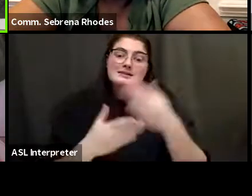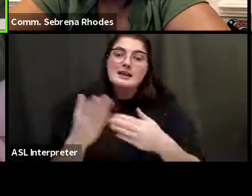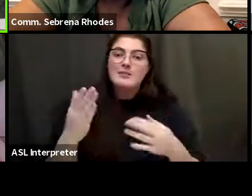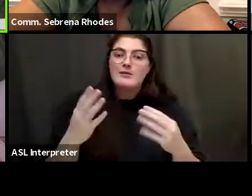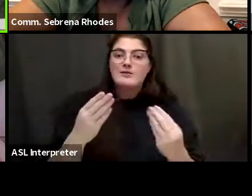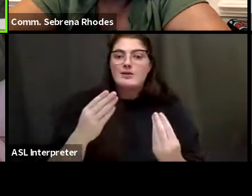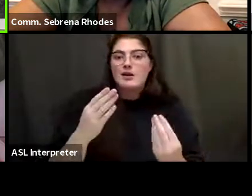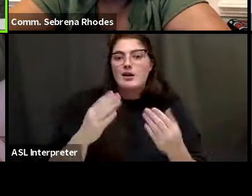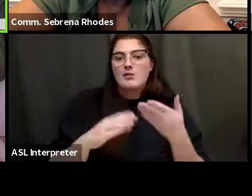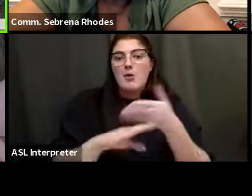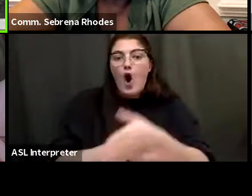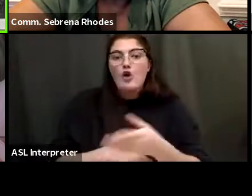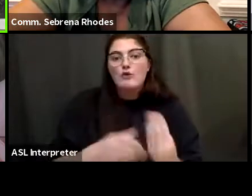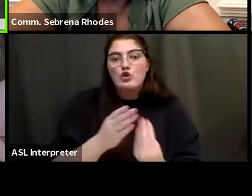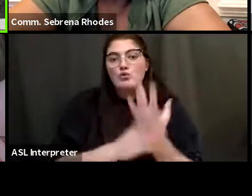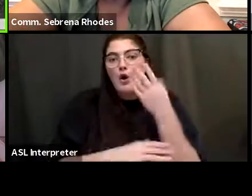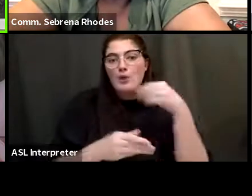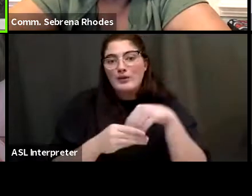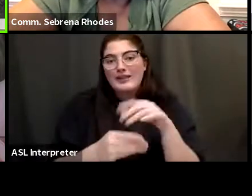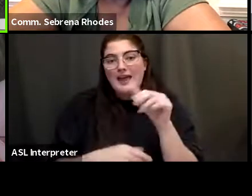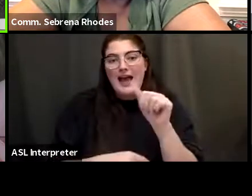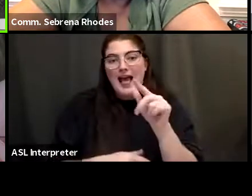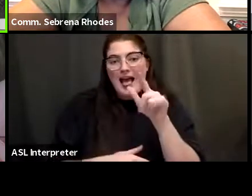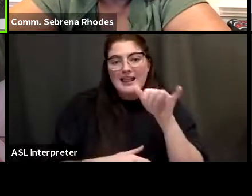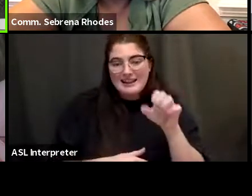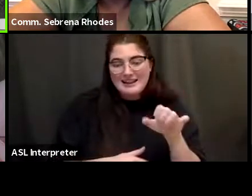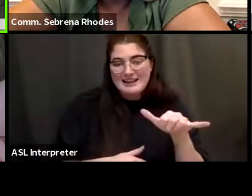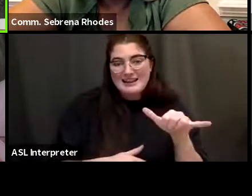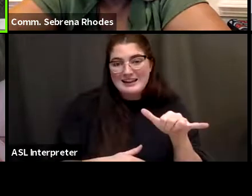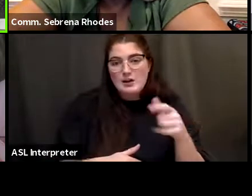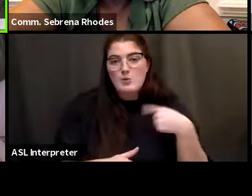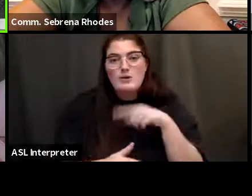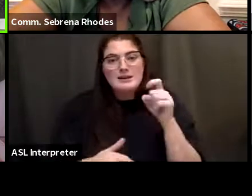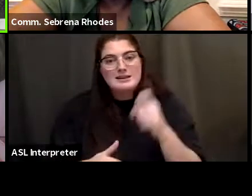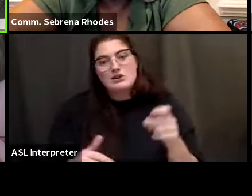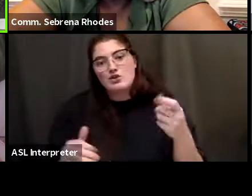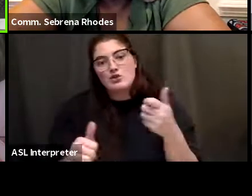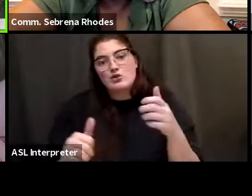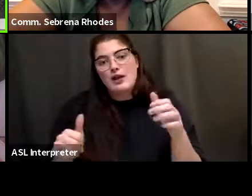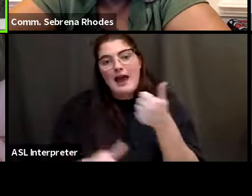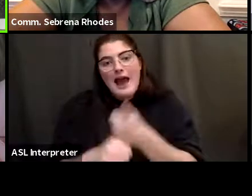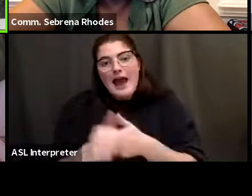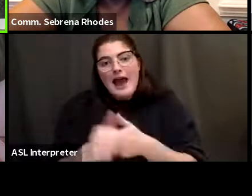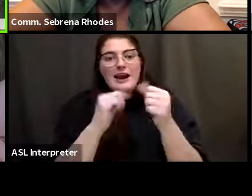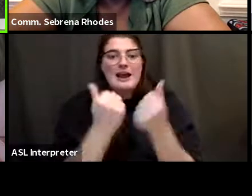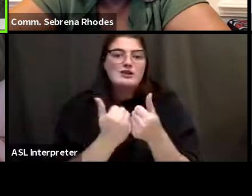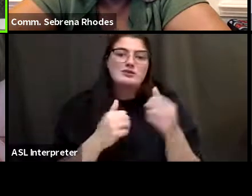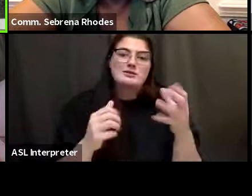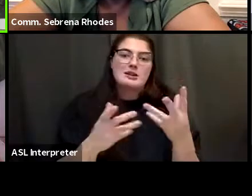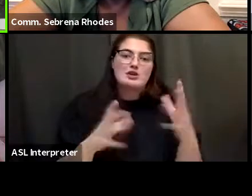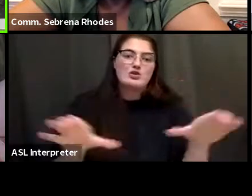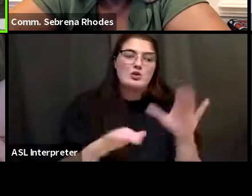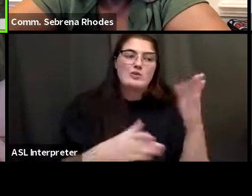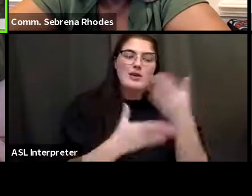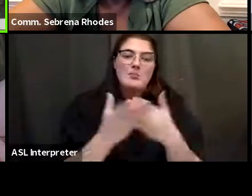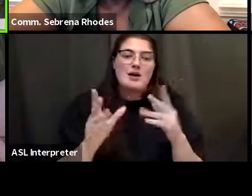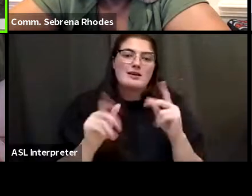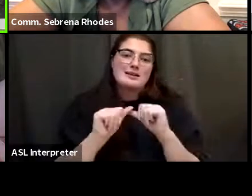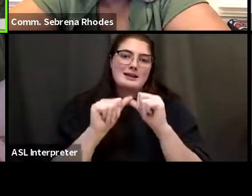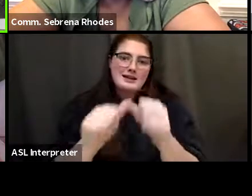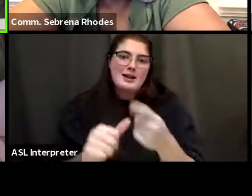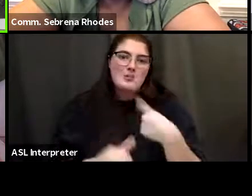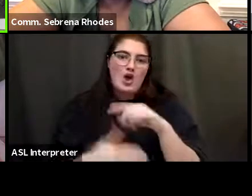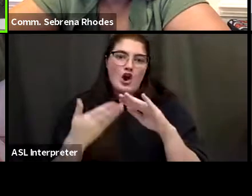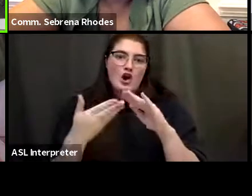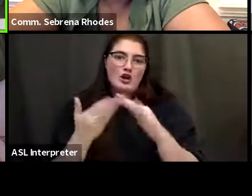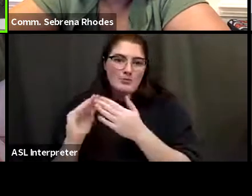alleys, because we need every single agency to be doing their part to keep our community clean. And we want